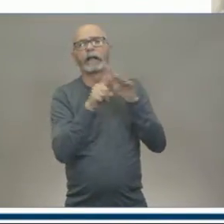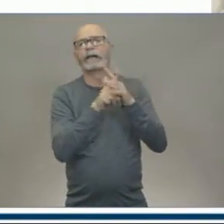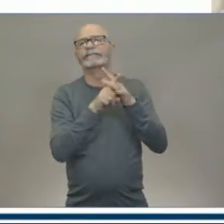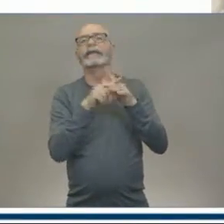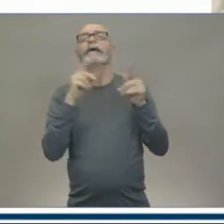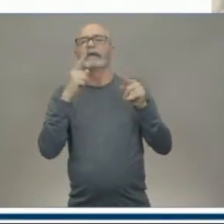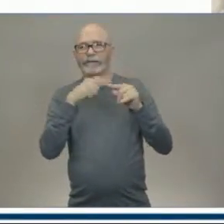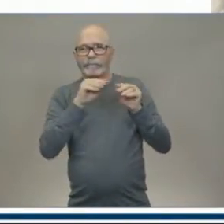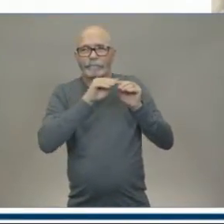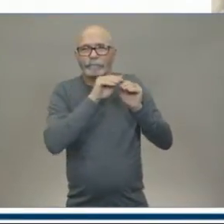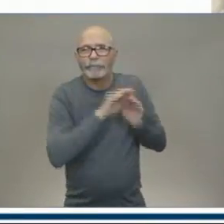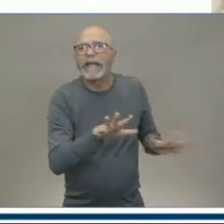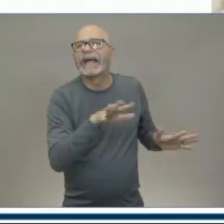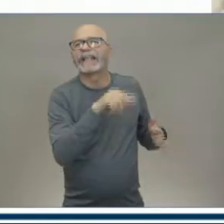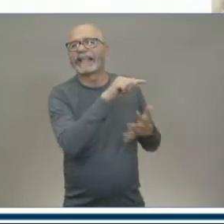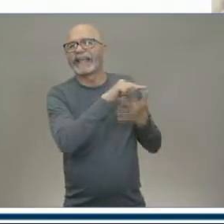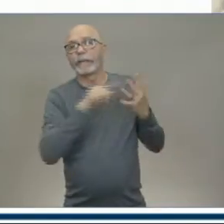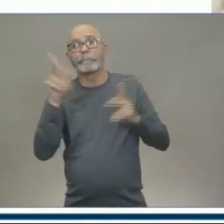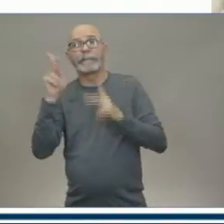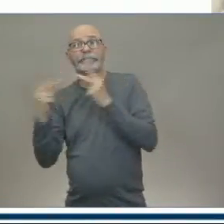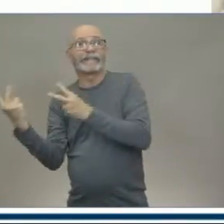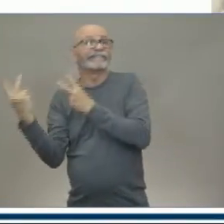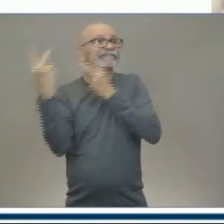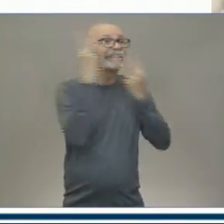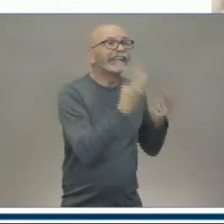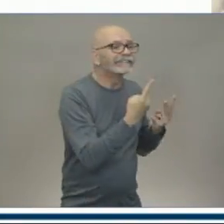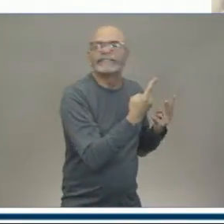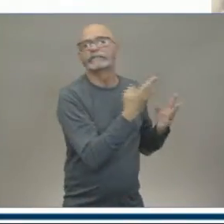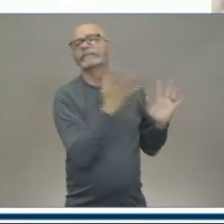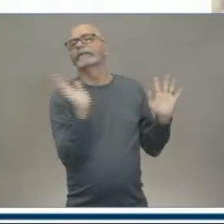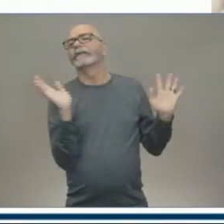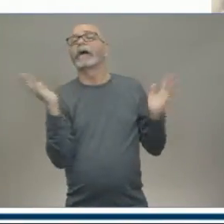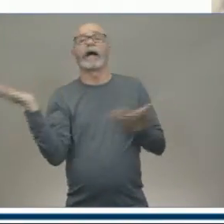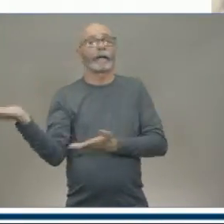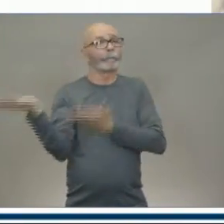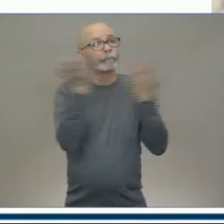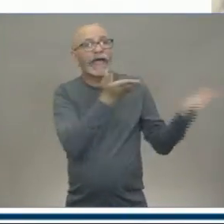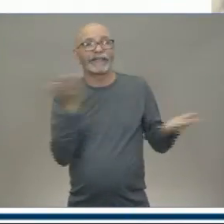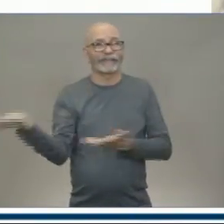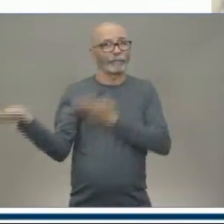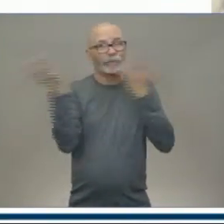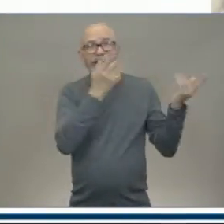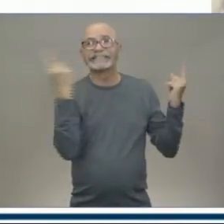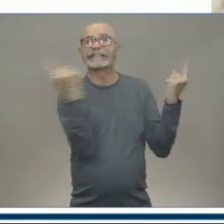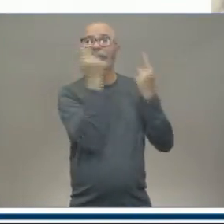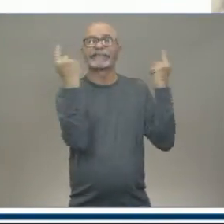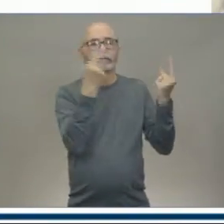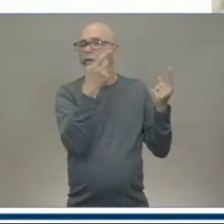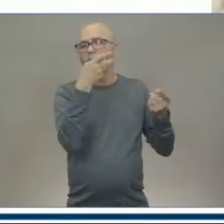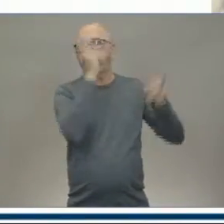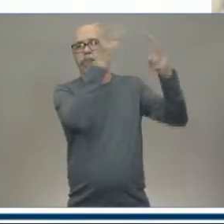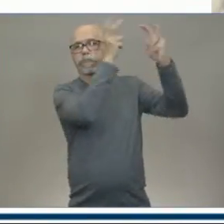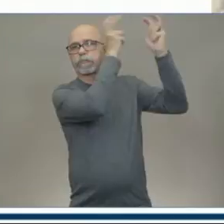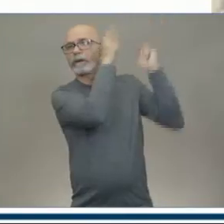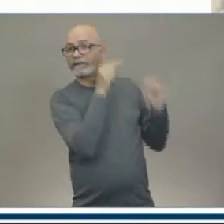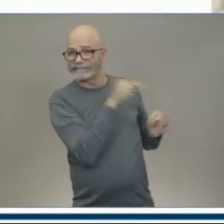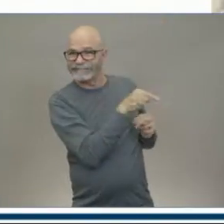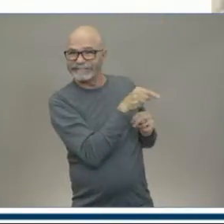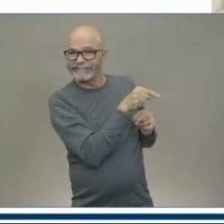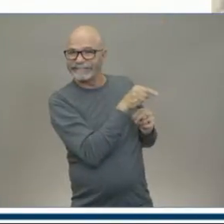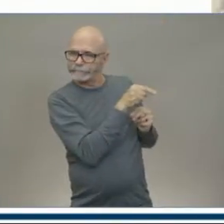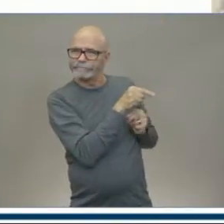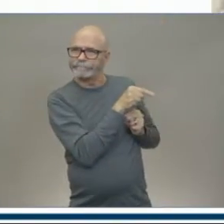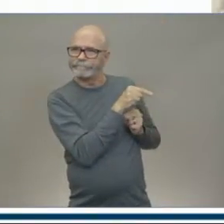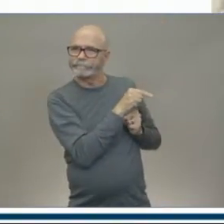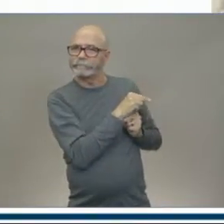community inadvertently bringing COVID into the facility to disastrous results. I want to